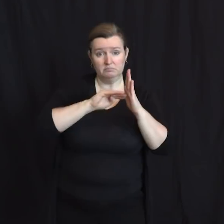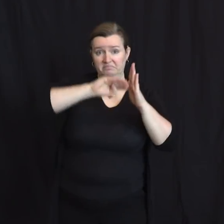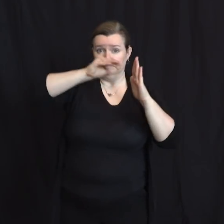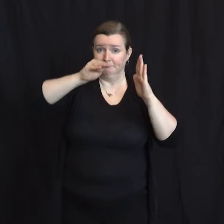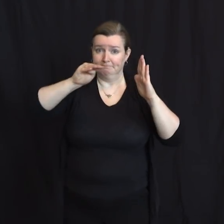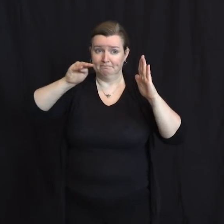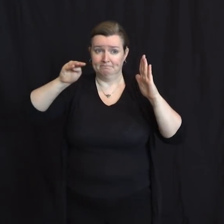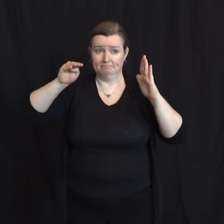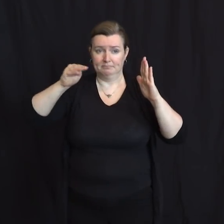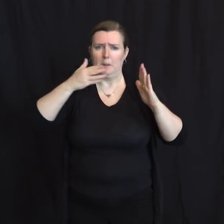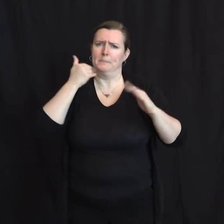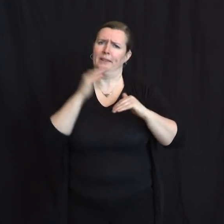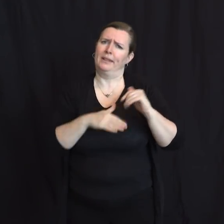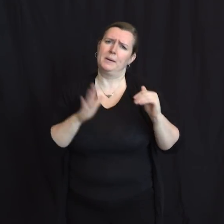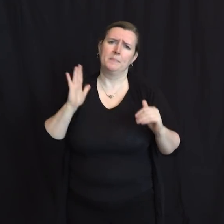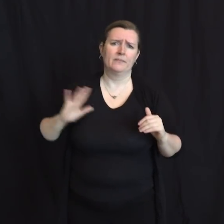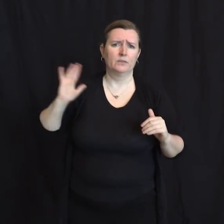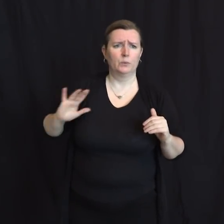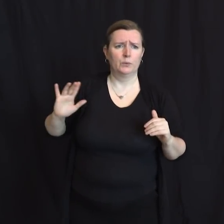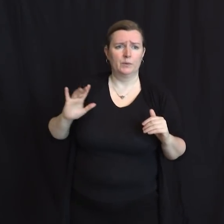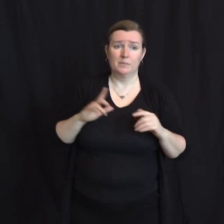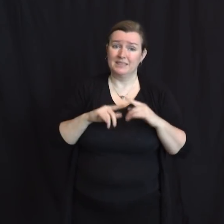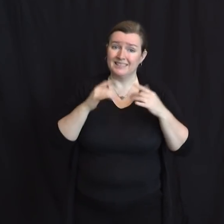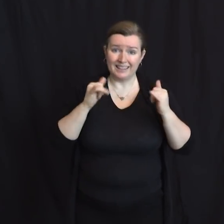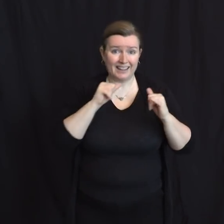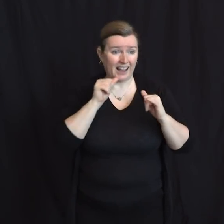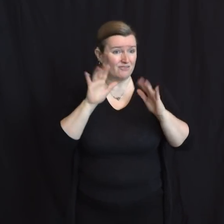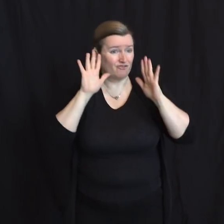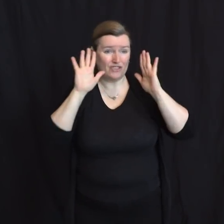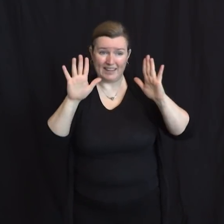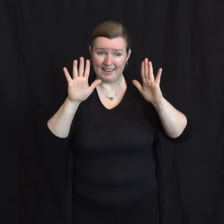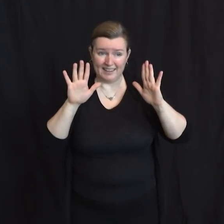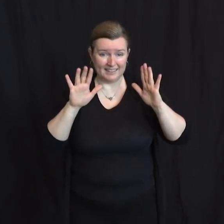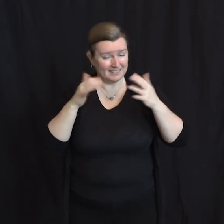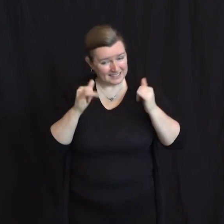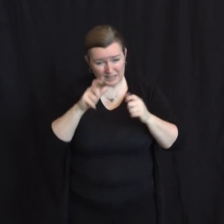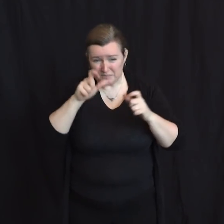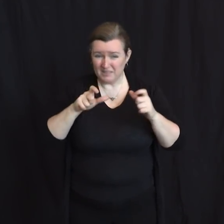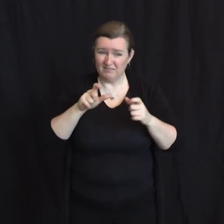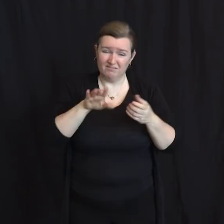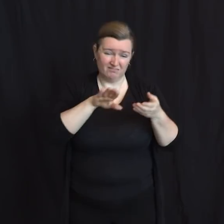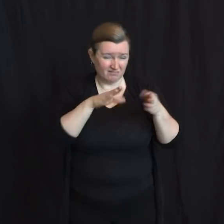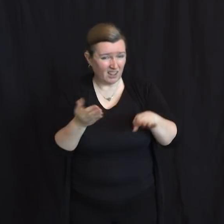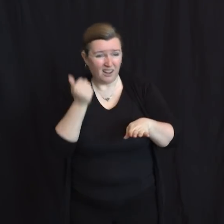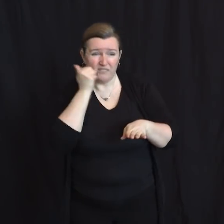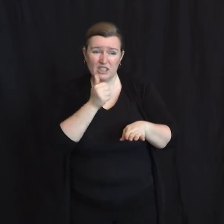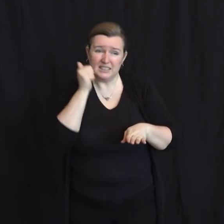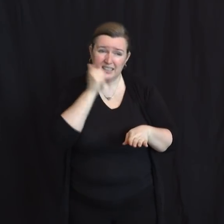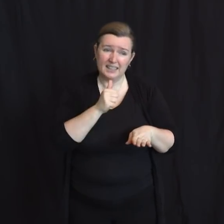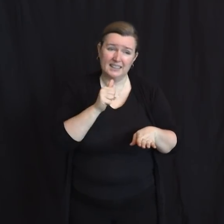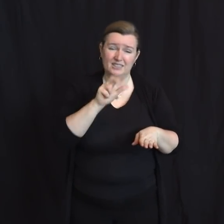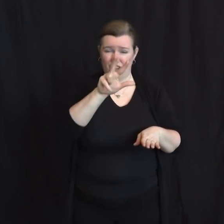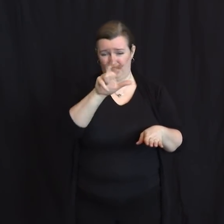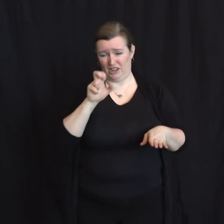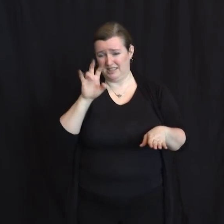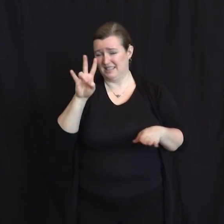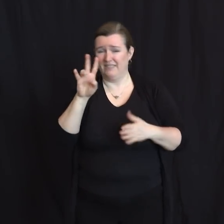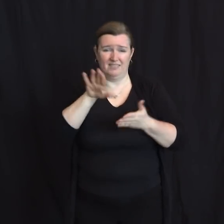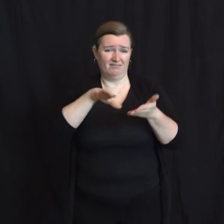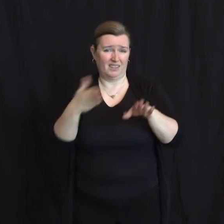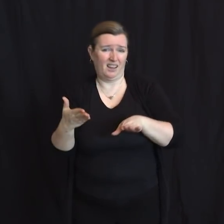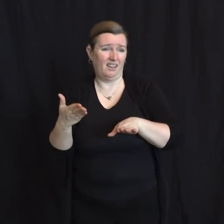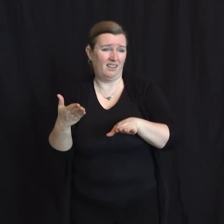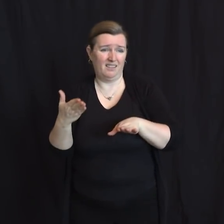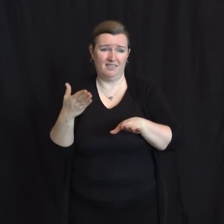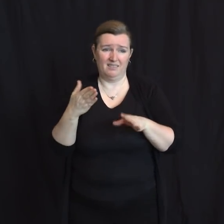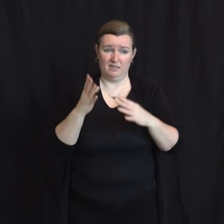lives today, or we announced that today, and while the hospitalizations have flattened, Judy, but they're in the